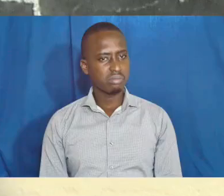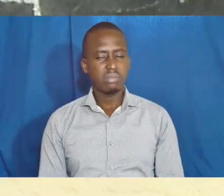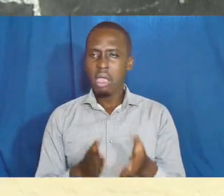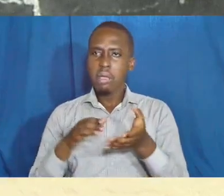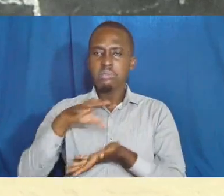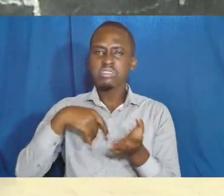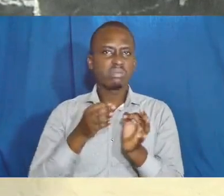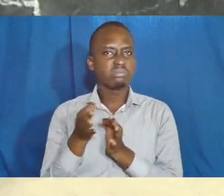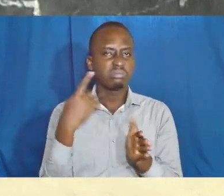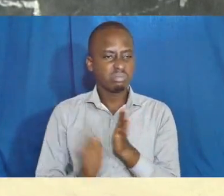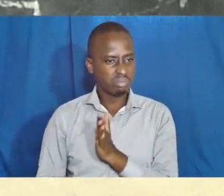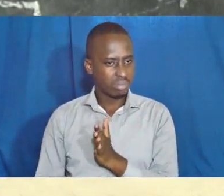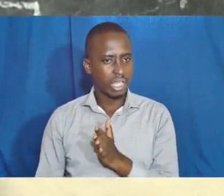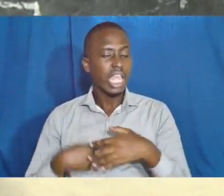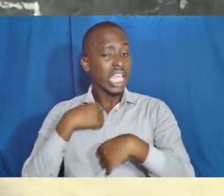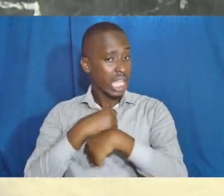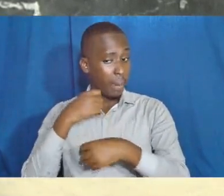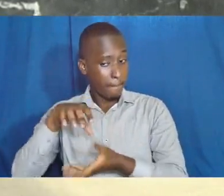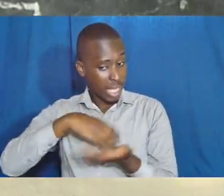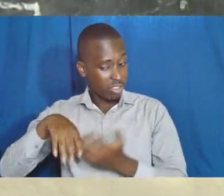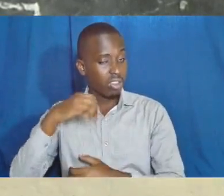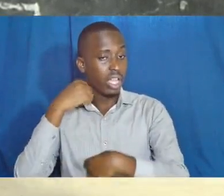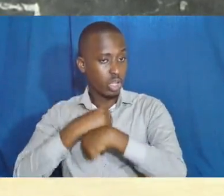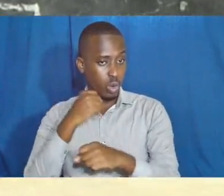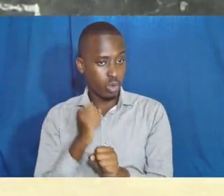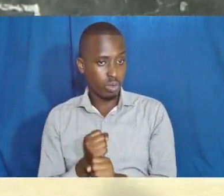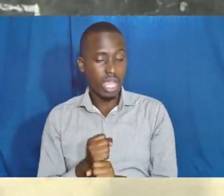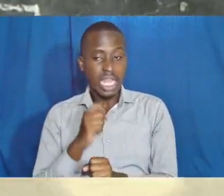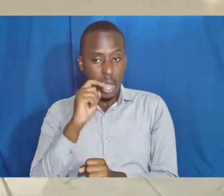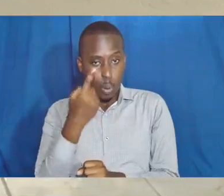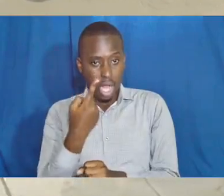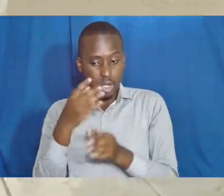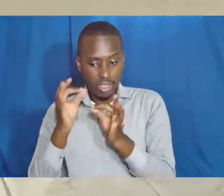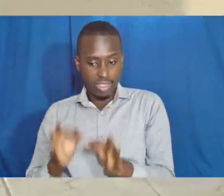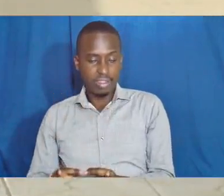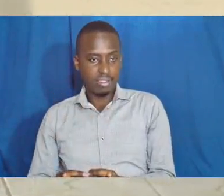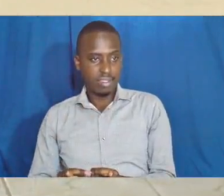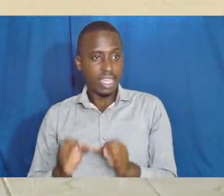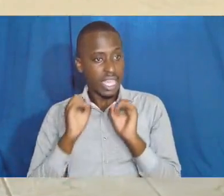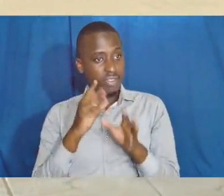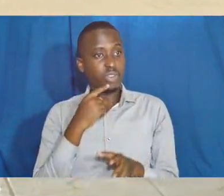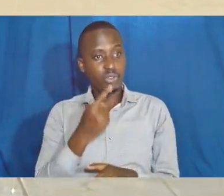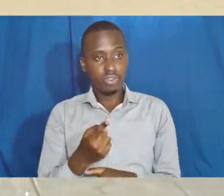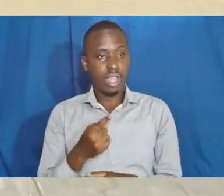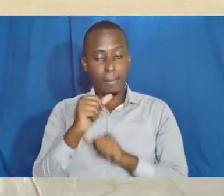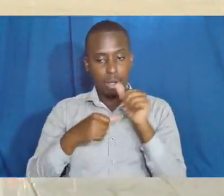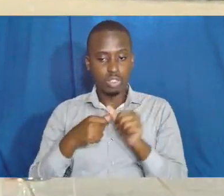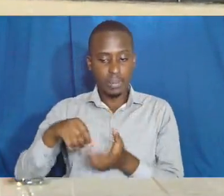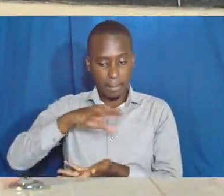So a mixture is made up of more than one component. So when we talk about the